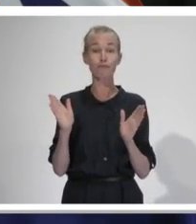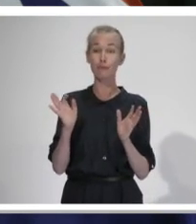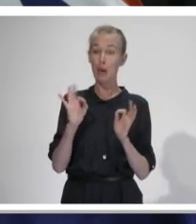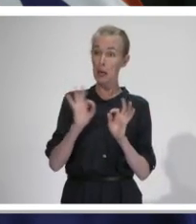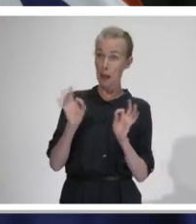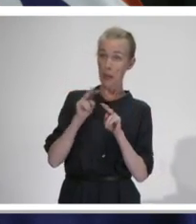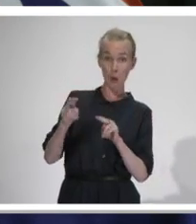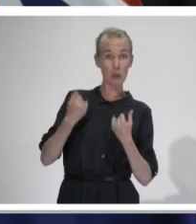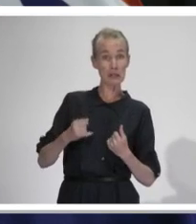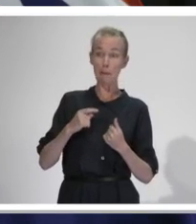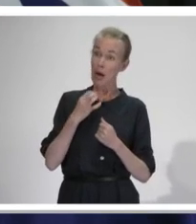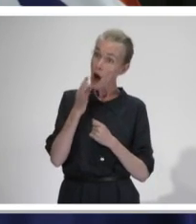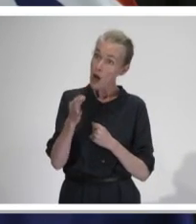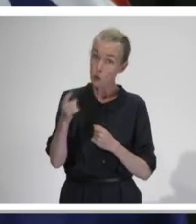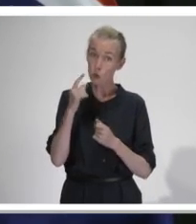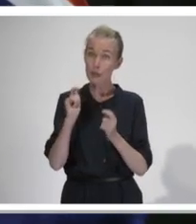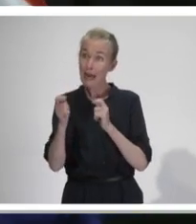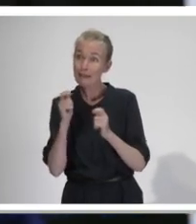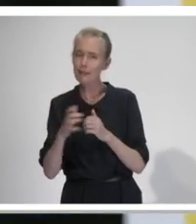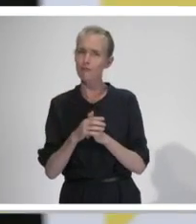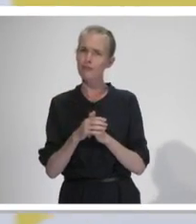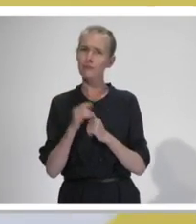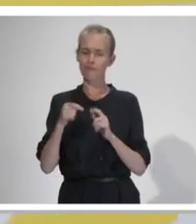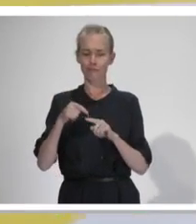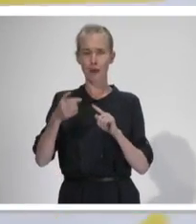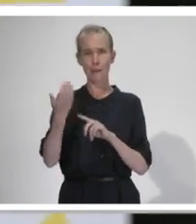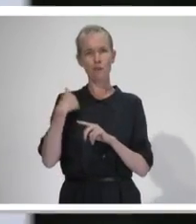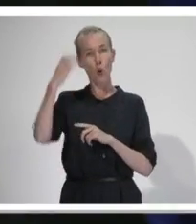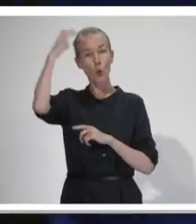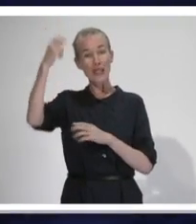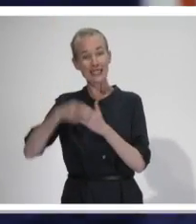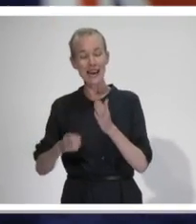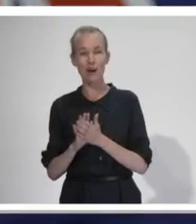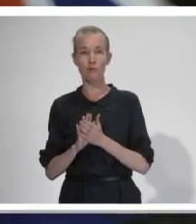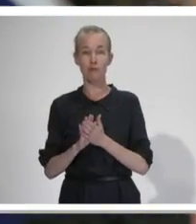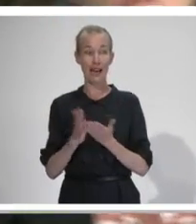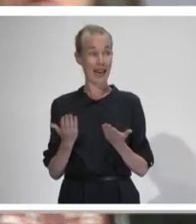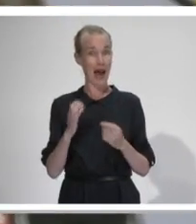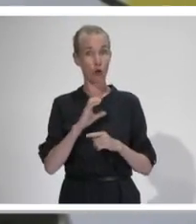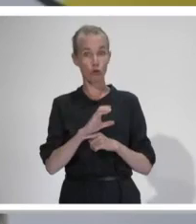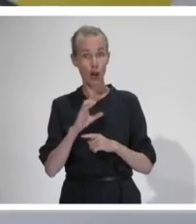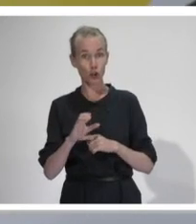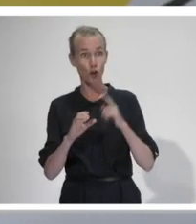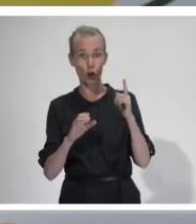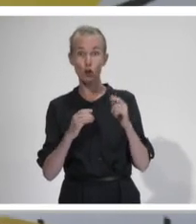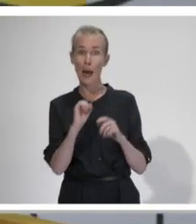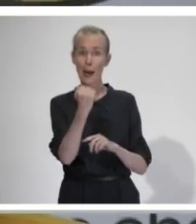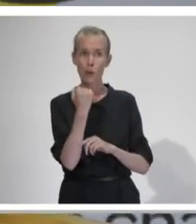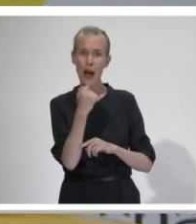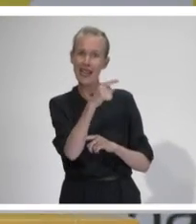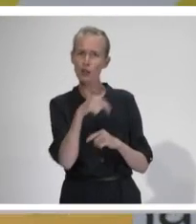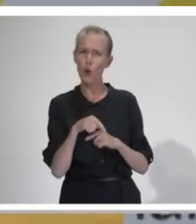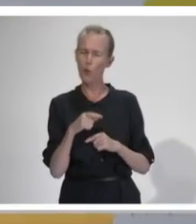Monday? Well, we've been increasing our testing over the last few weeks, but